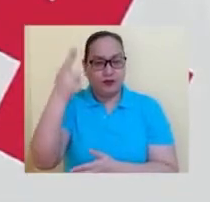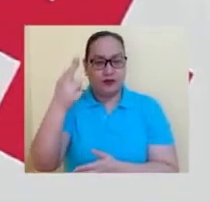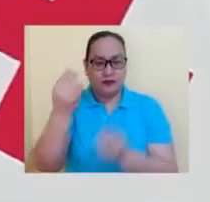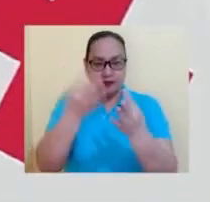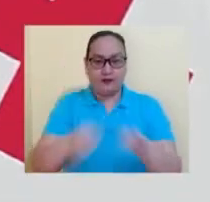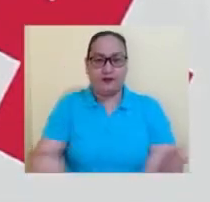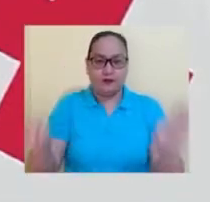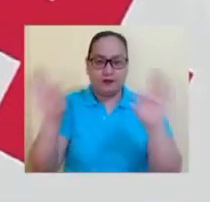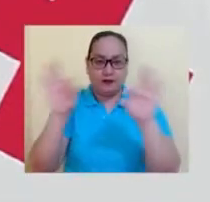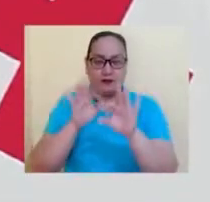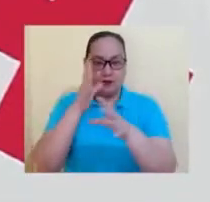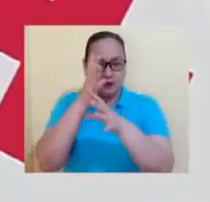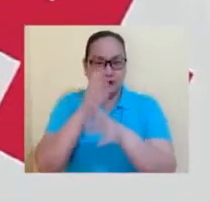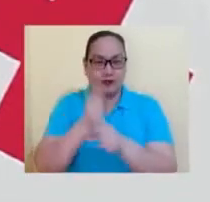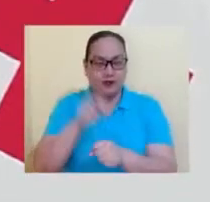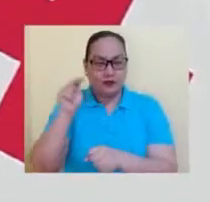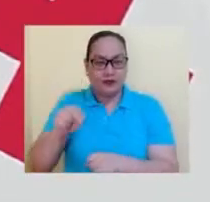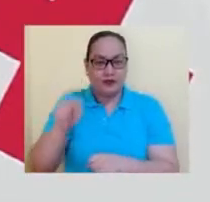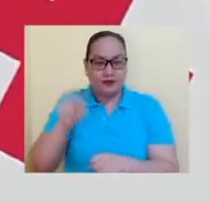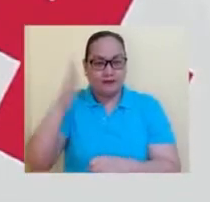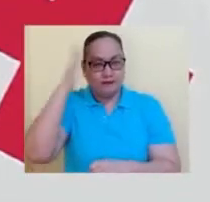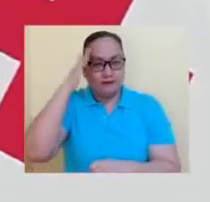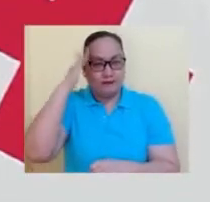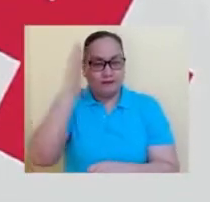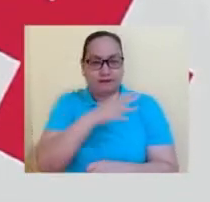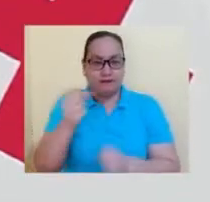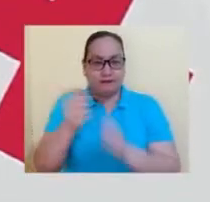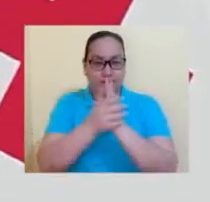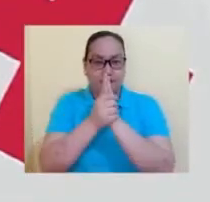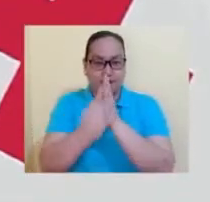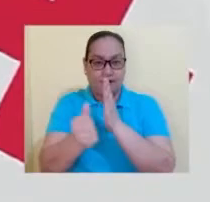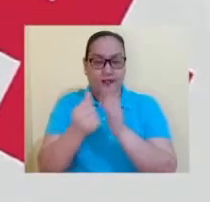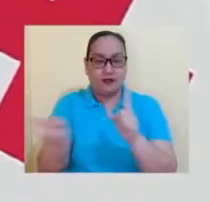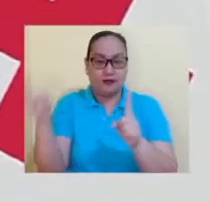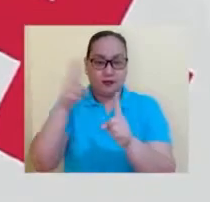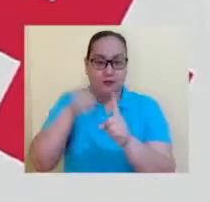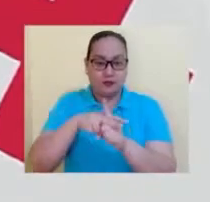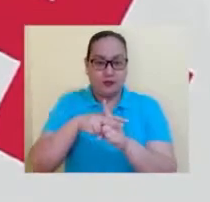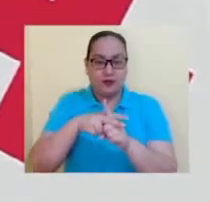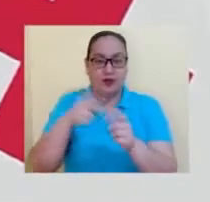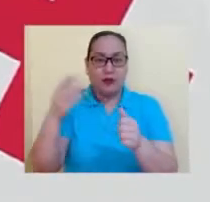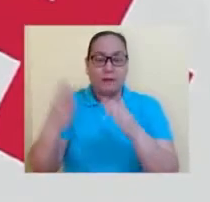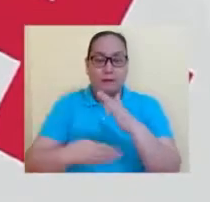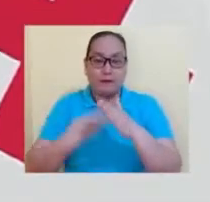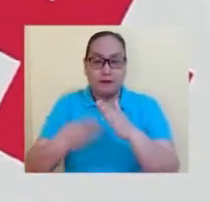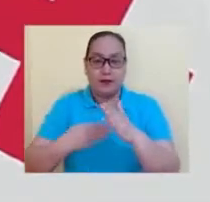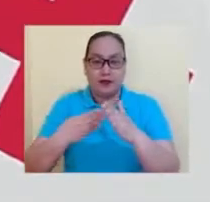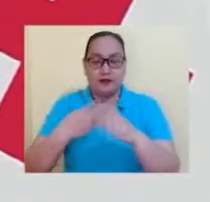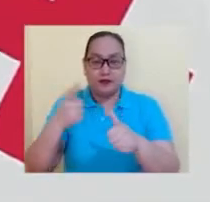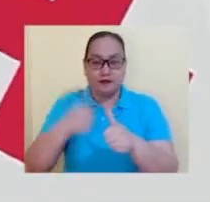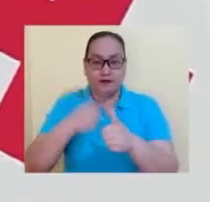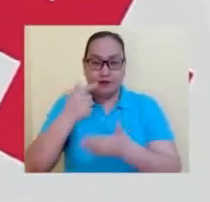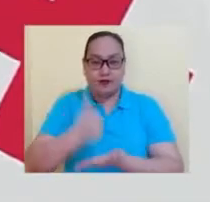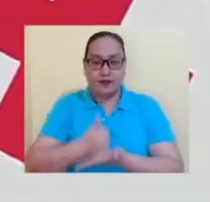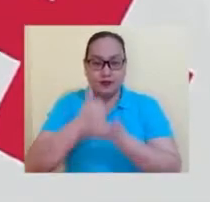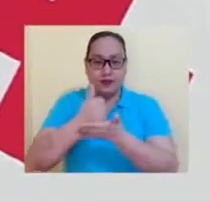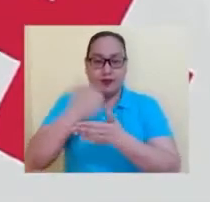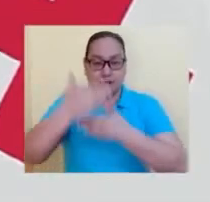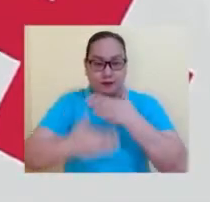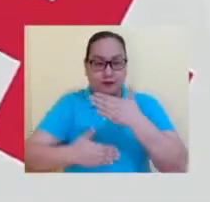the importance of acquiring necessary knowledge and skills in applying a basic of first aid procedures.